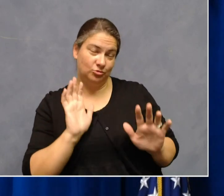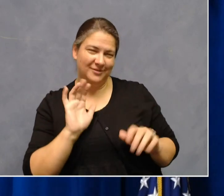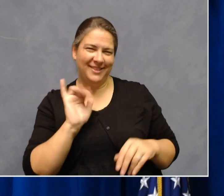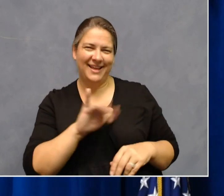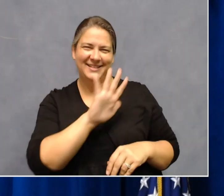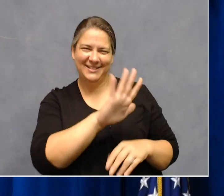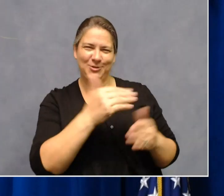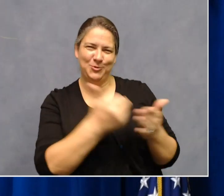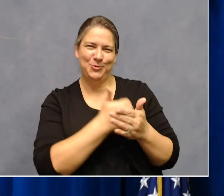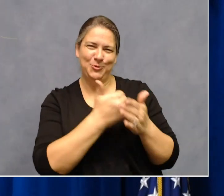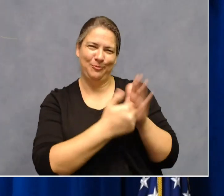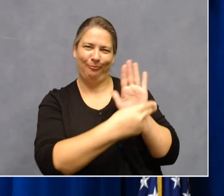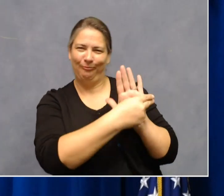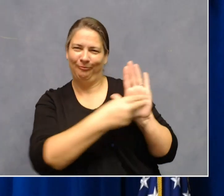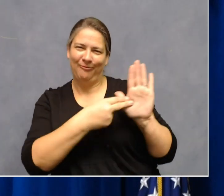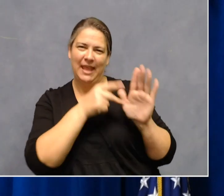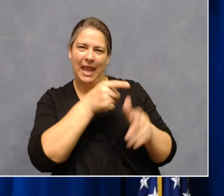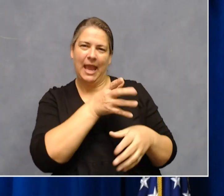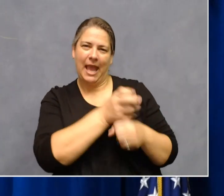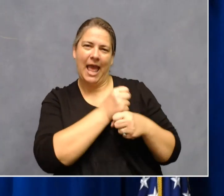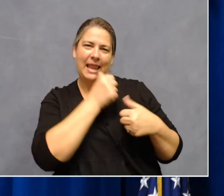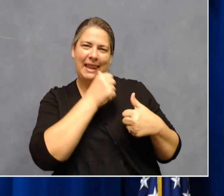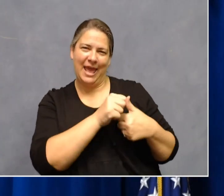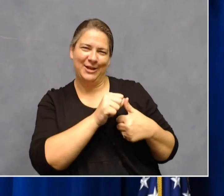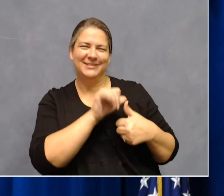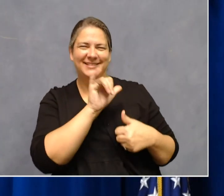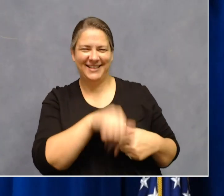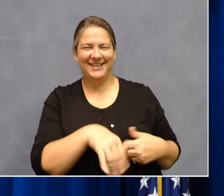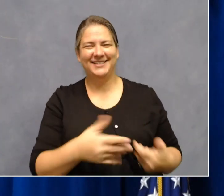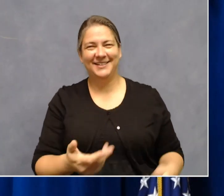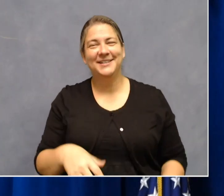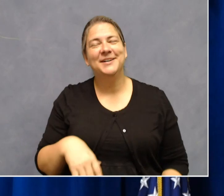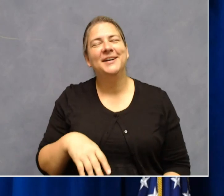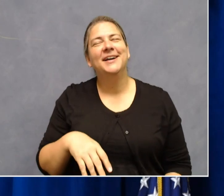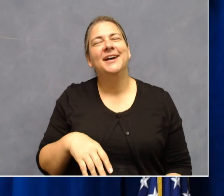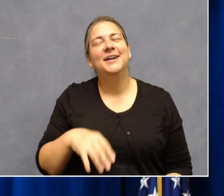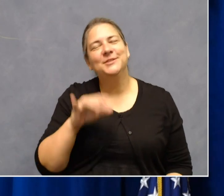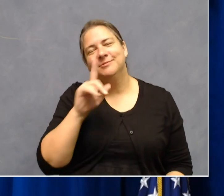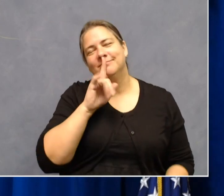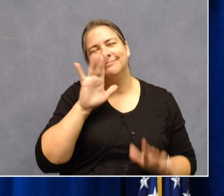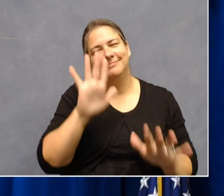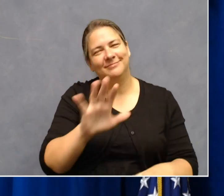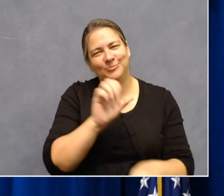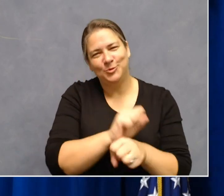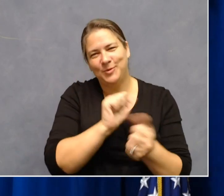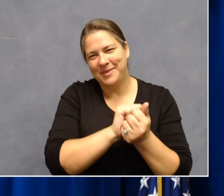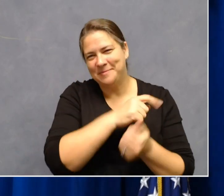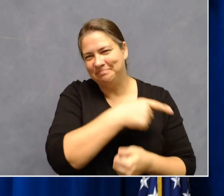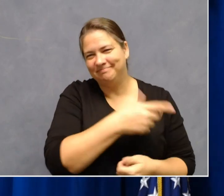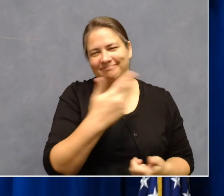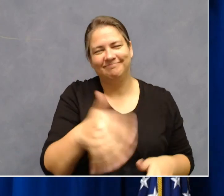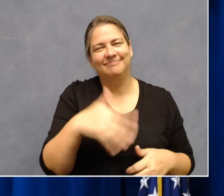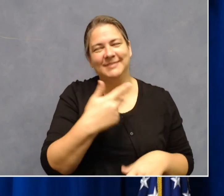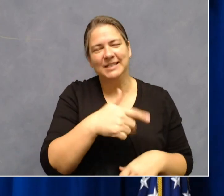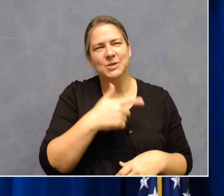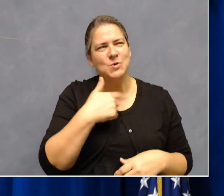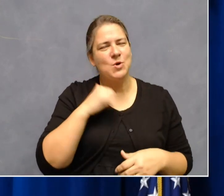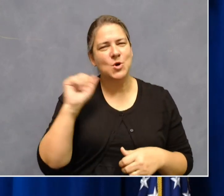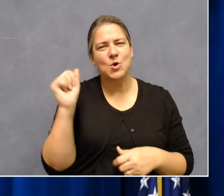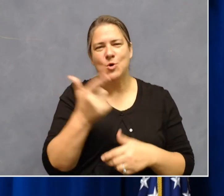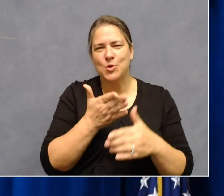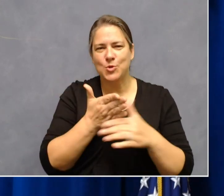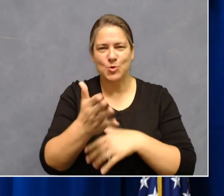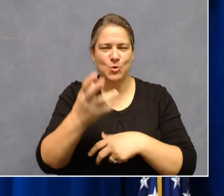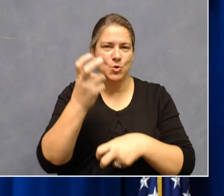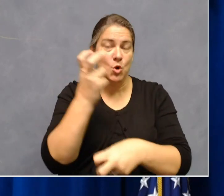him. He is great to work with, and we've all lived through some tough times, and I've appreciated his